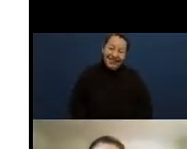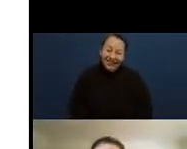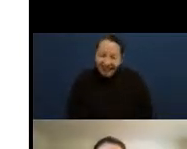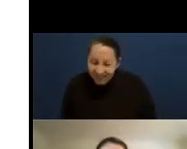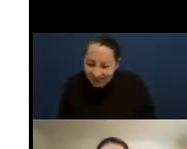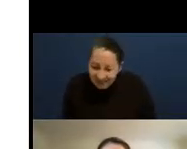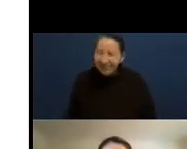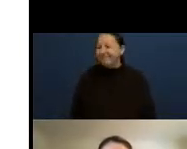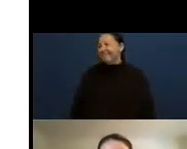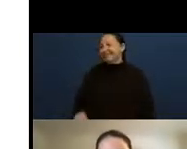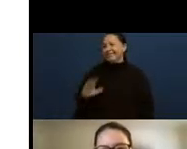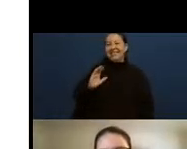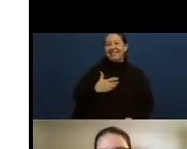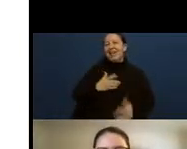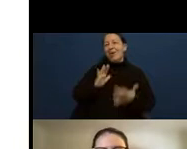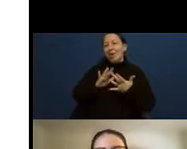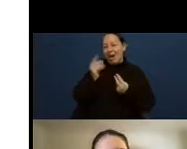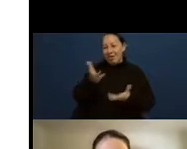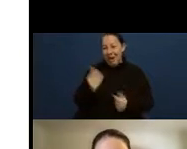This is our contact information.